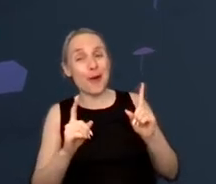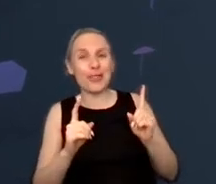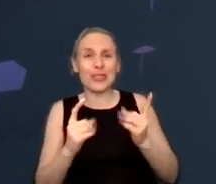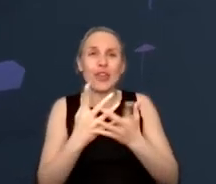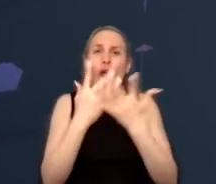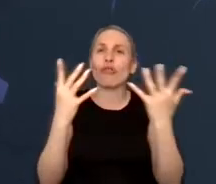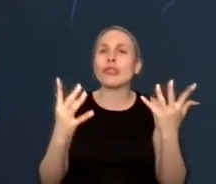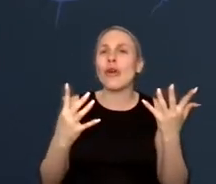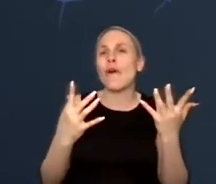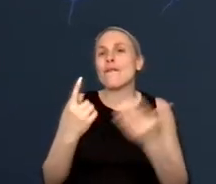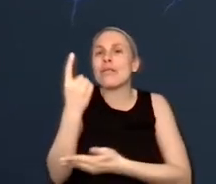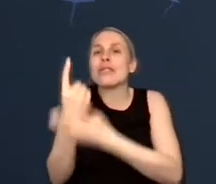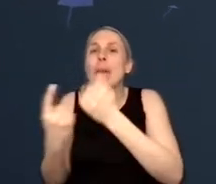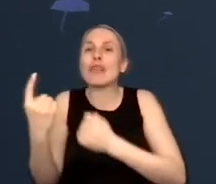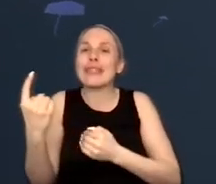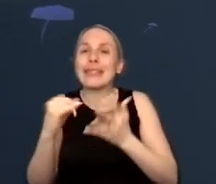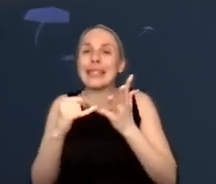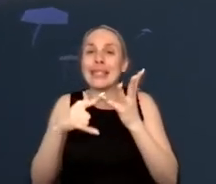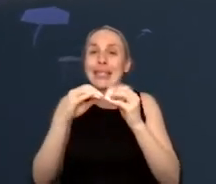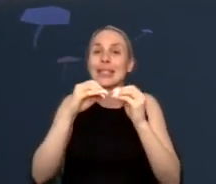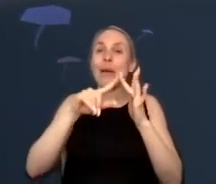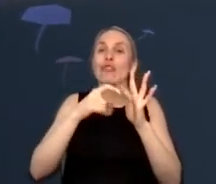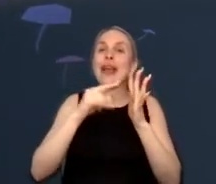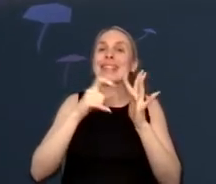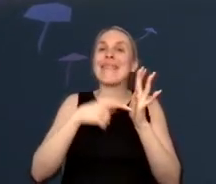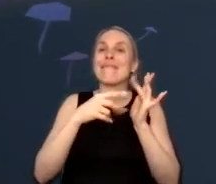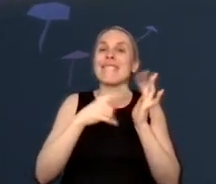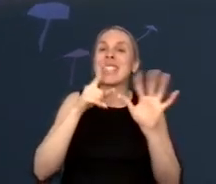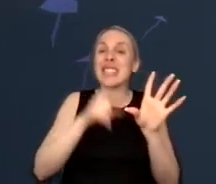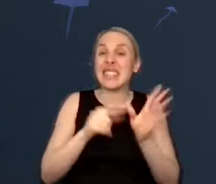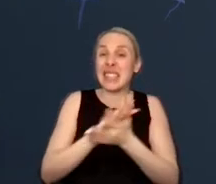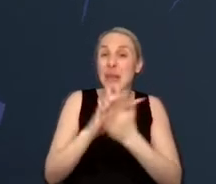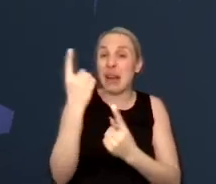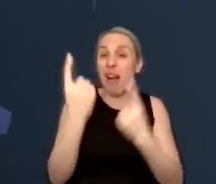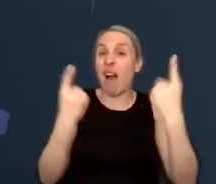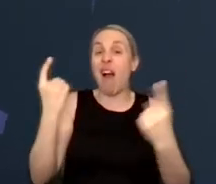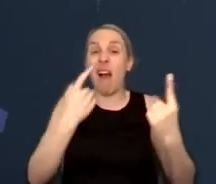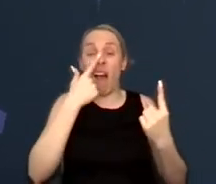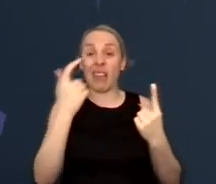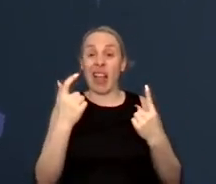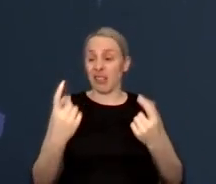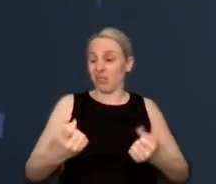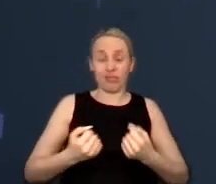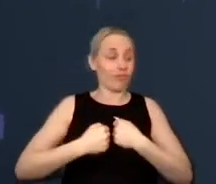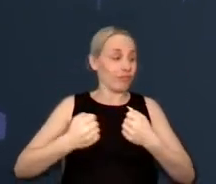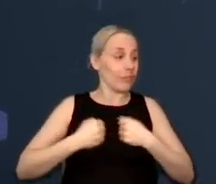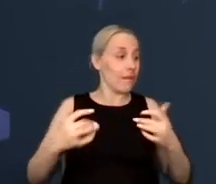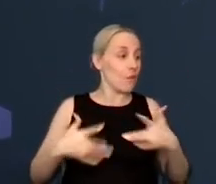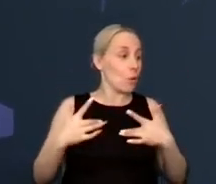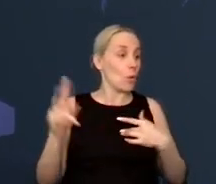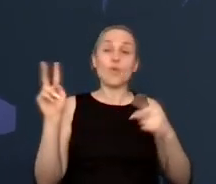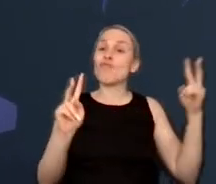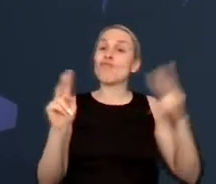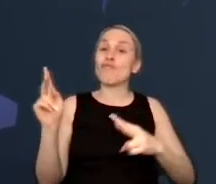operational chain. And that's, I guess, what it was criticized for at one point. But that's something that I love about this game, that